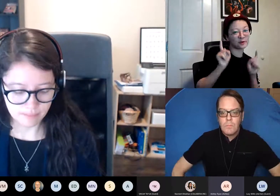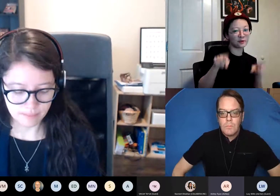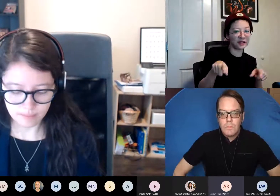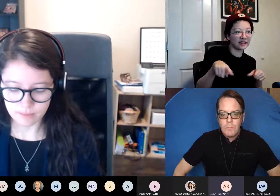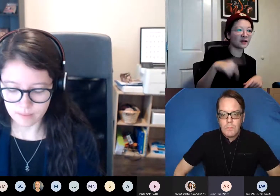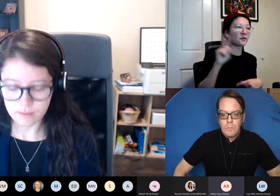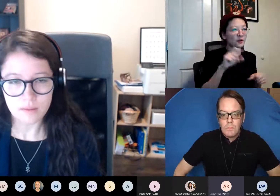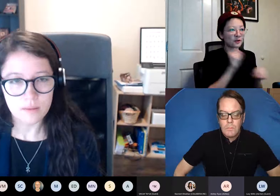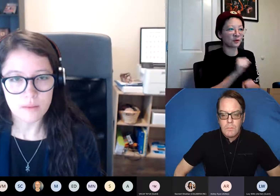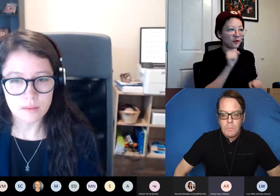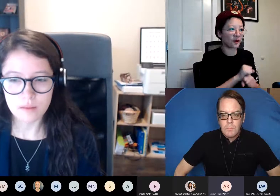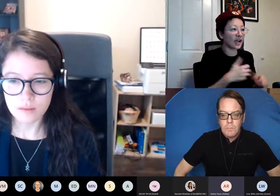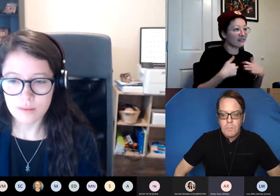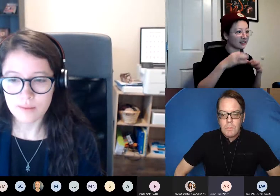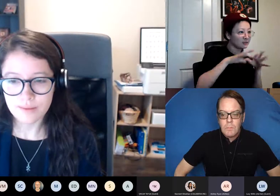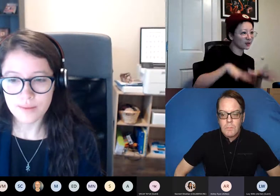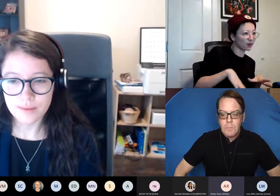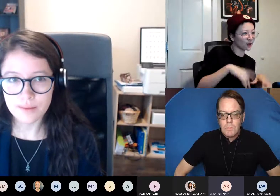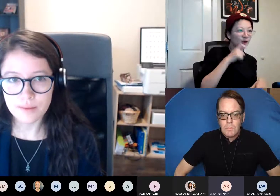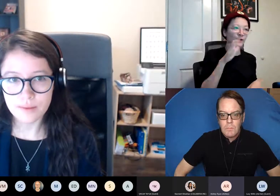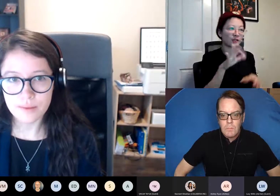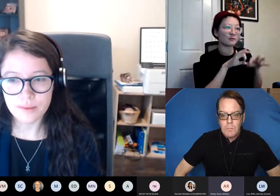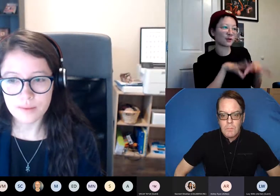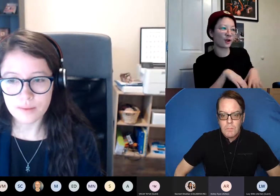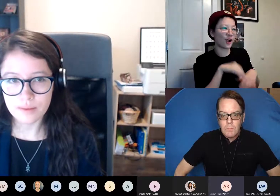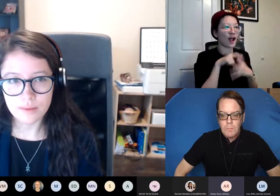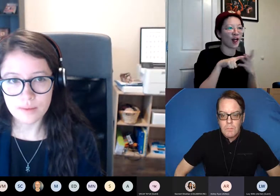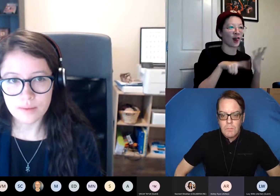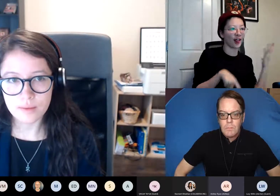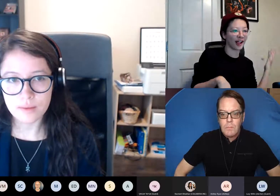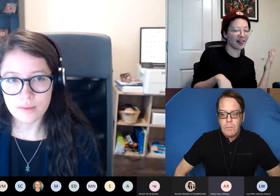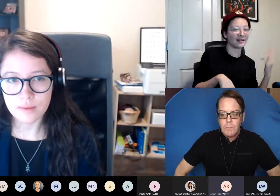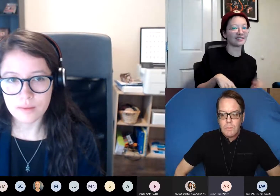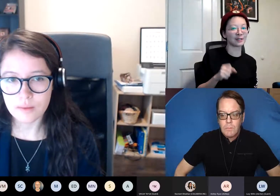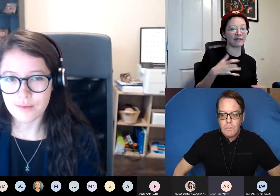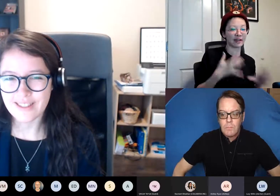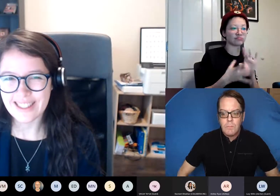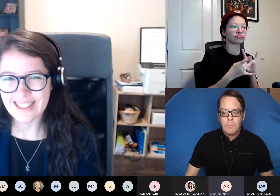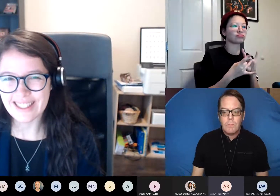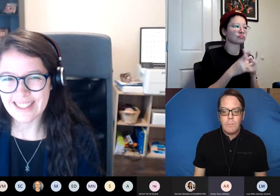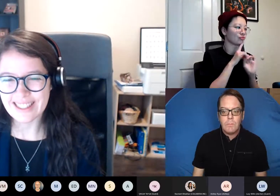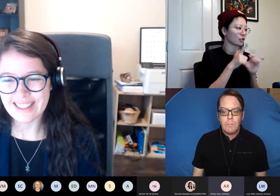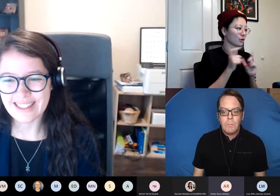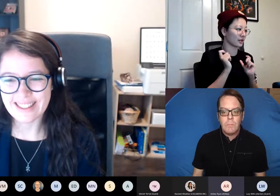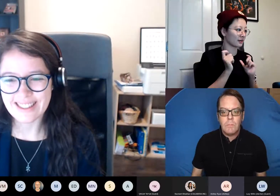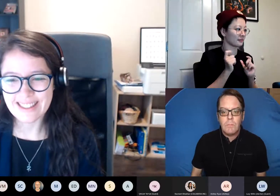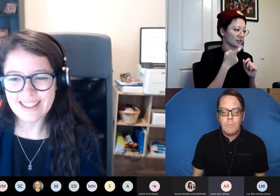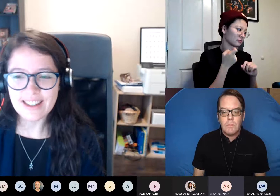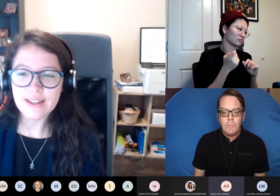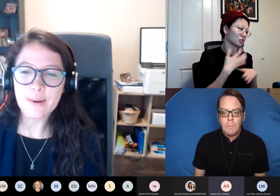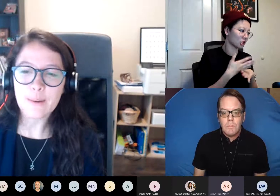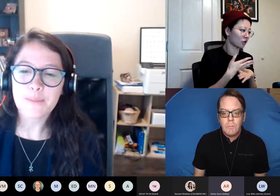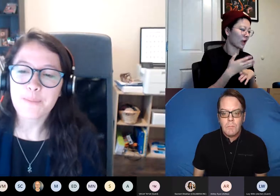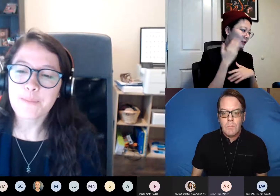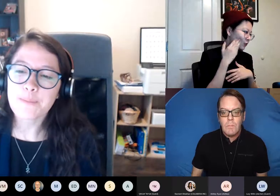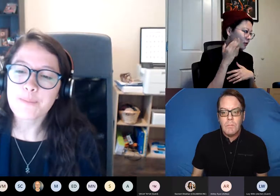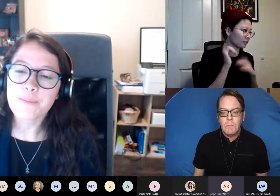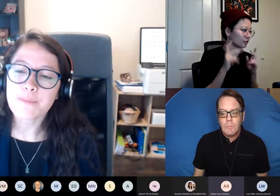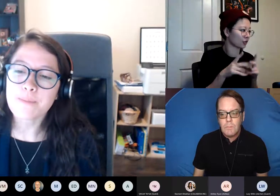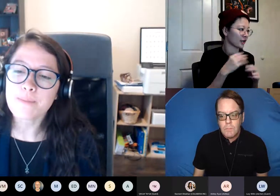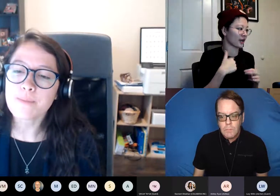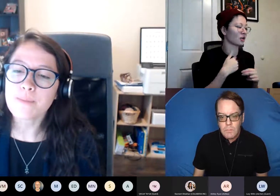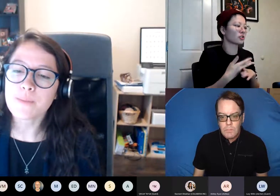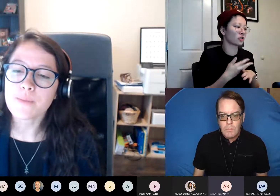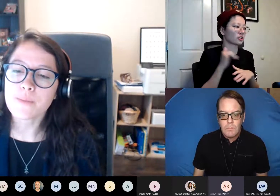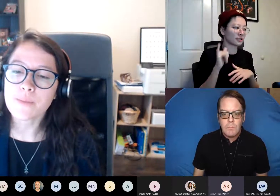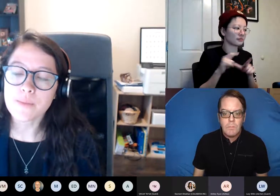who may not have a cochlear implant but uses American Sign Language. That may initiate a conversation between us to say, oh, hey, where did